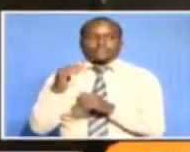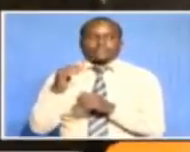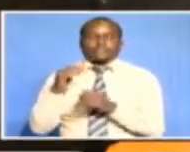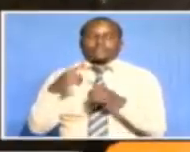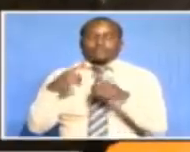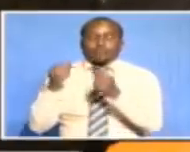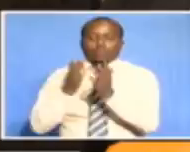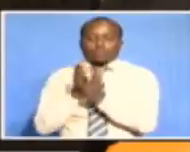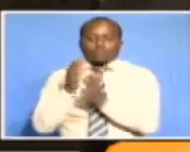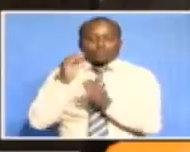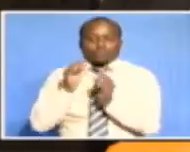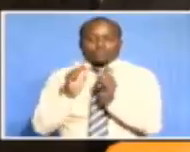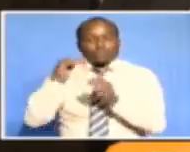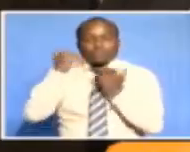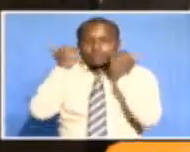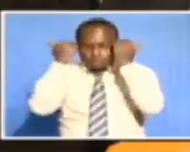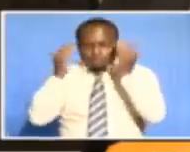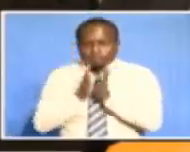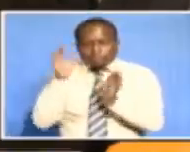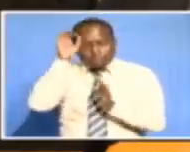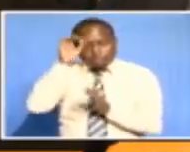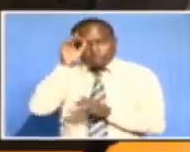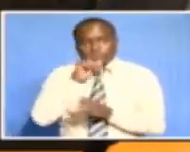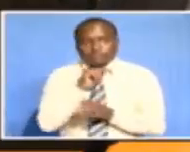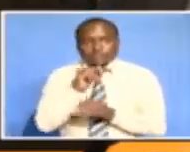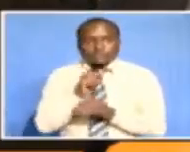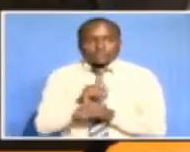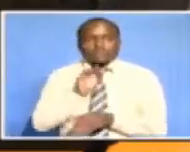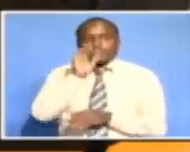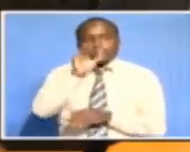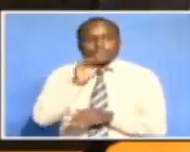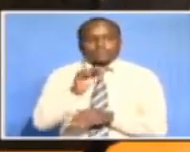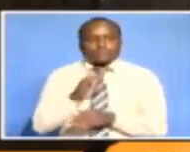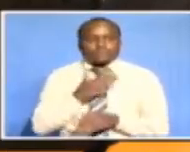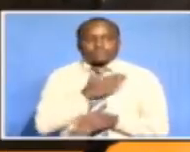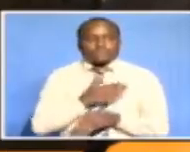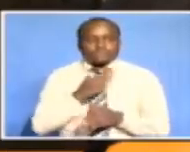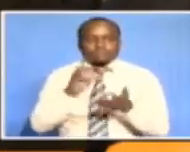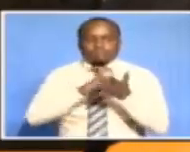your leadership in considering this application to discount